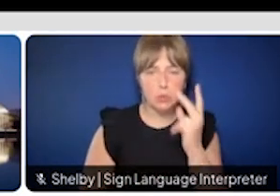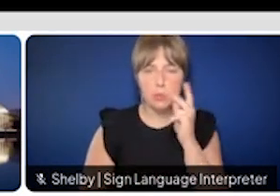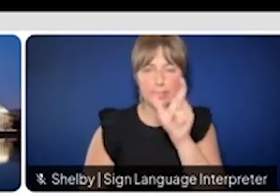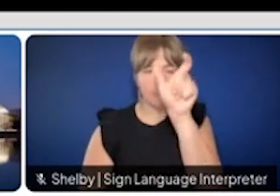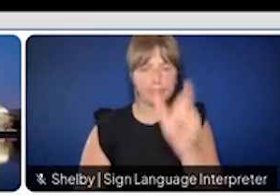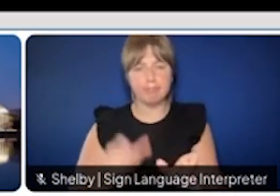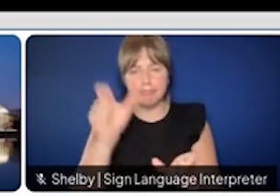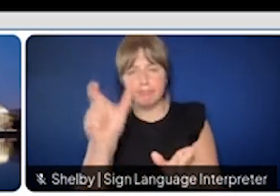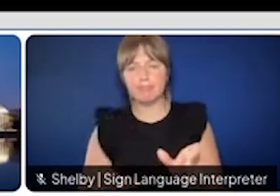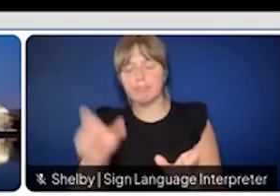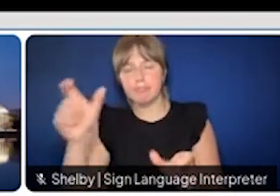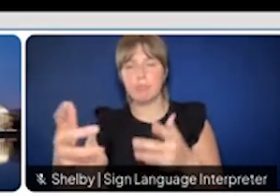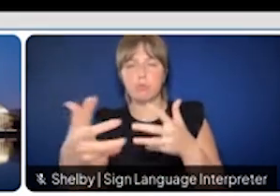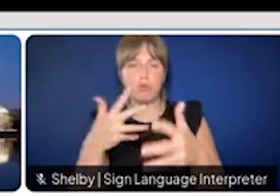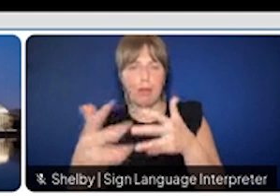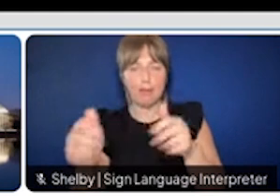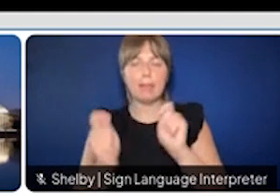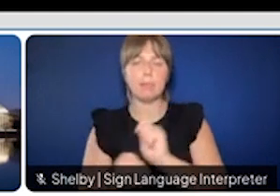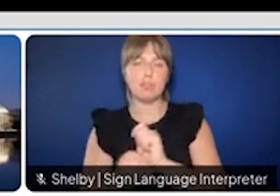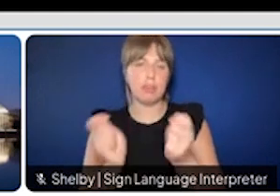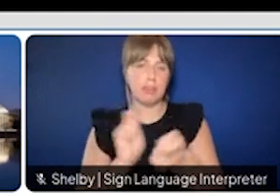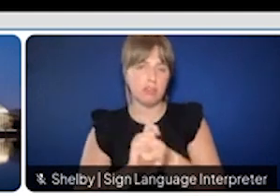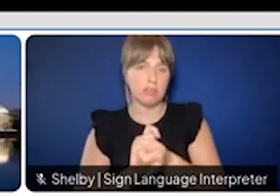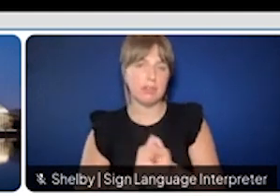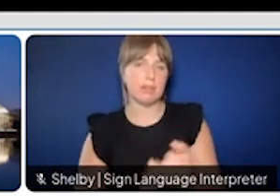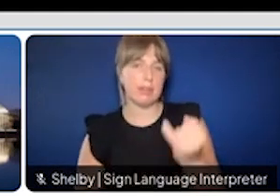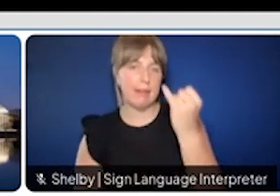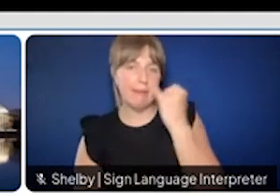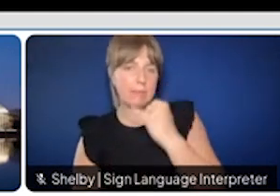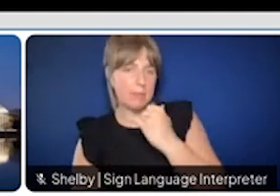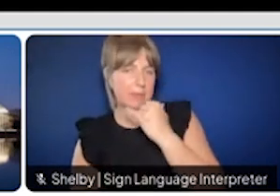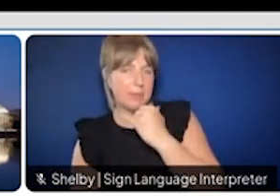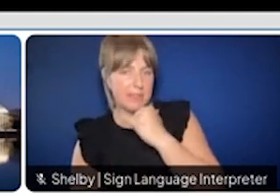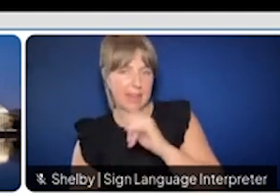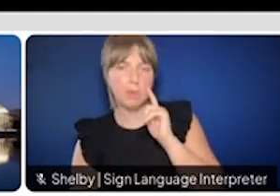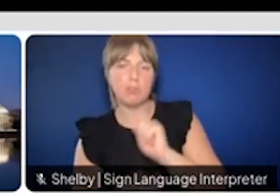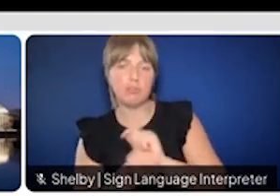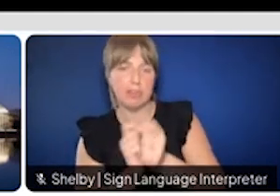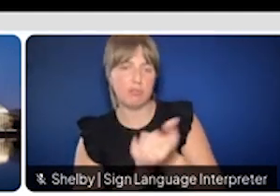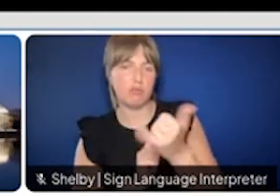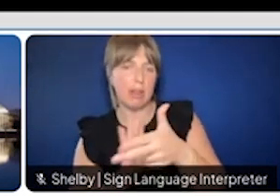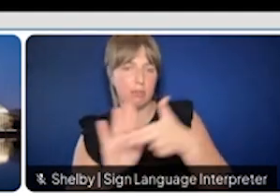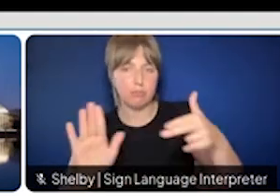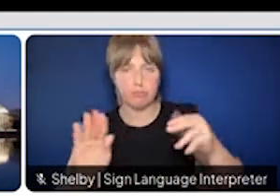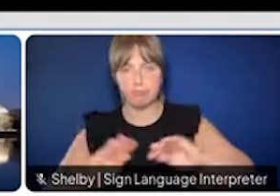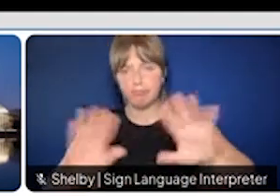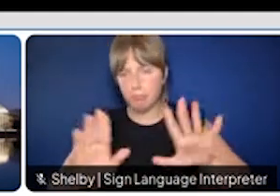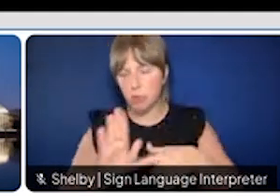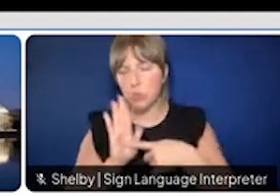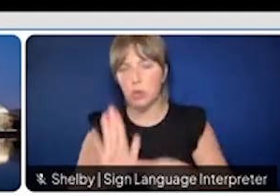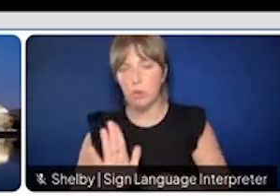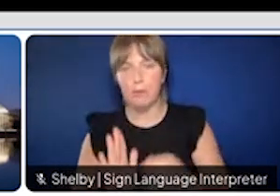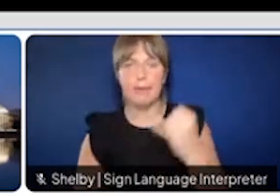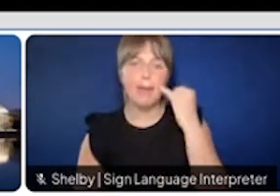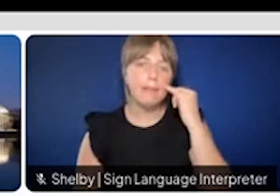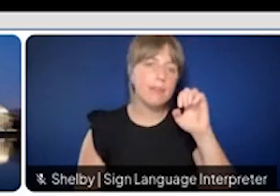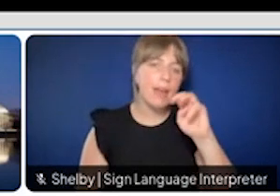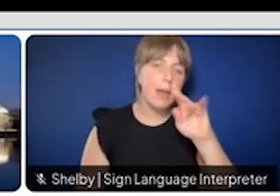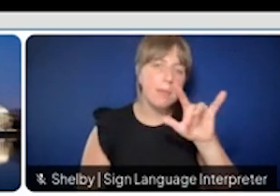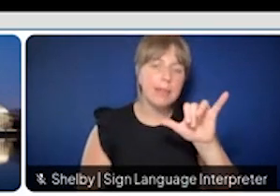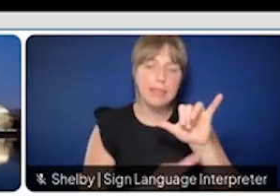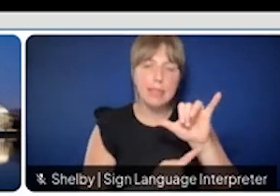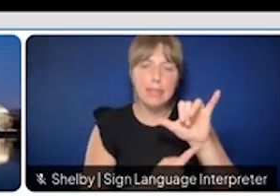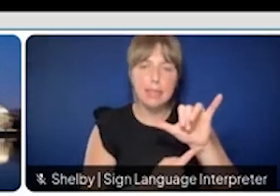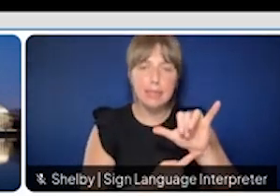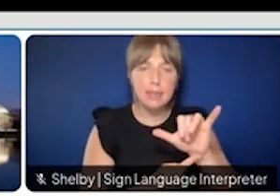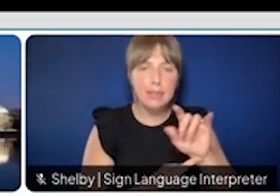changed. And if you make any changes in the stakeholder level configuration, it'll turn yellow, just to make it clear. So for example, if we know Emily, Tag, and Ann